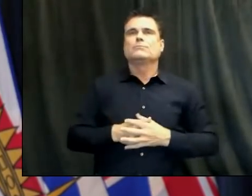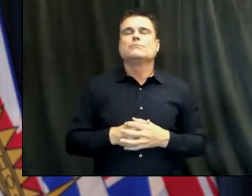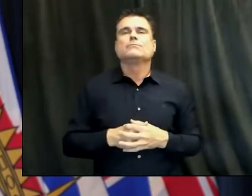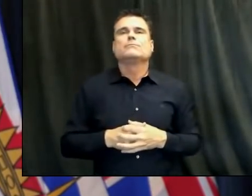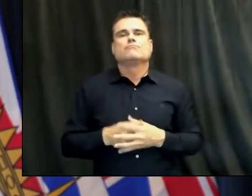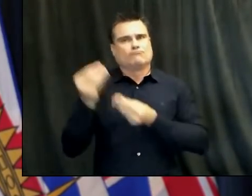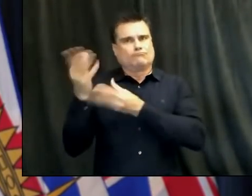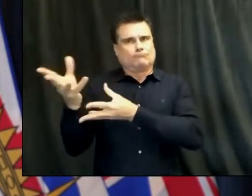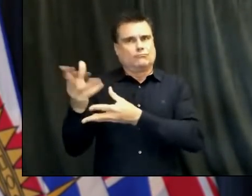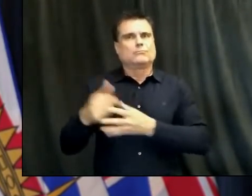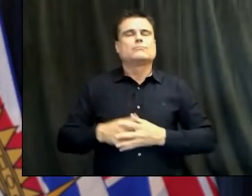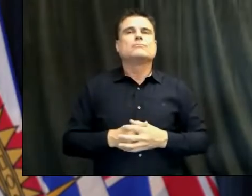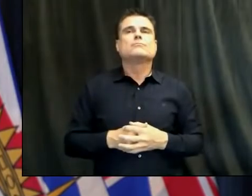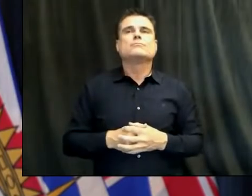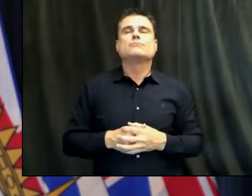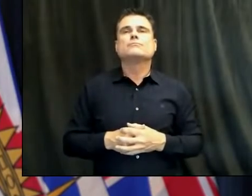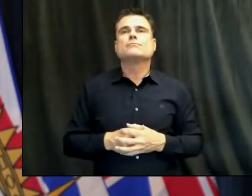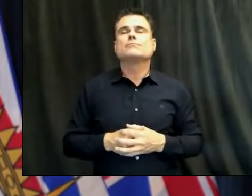investigations.